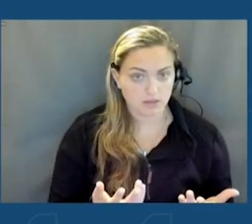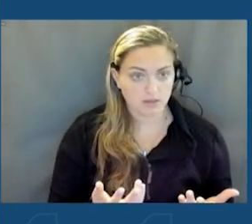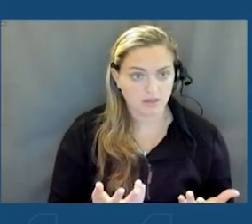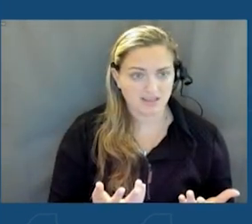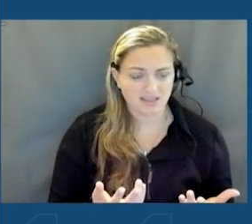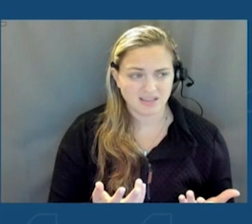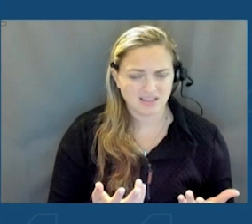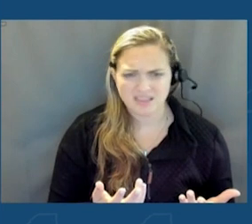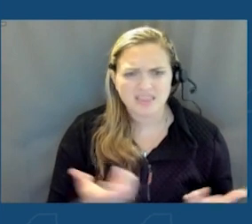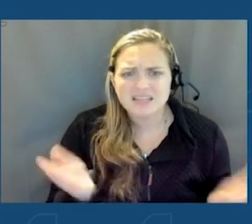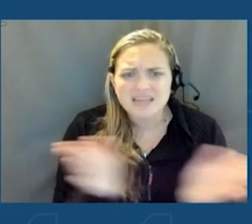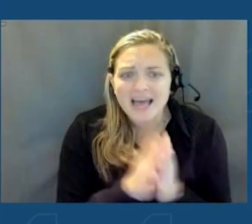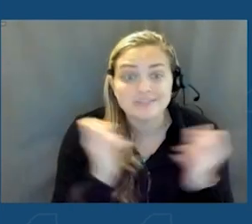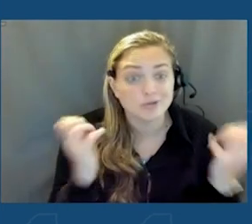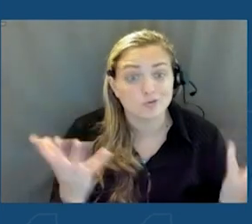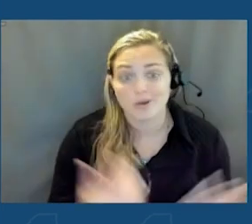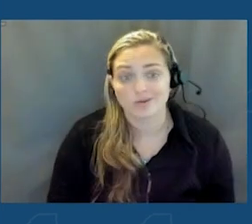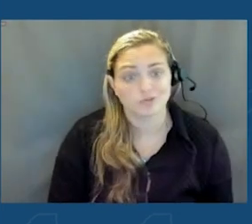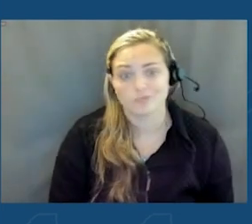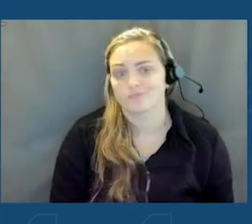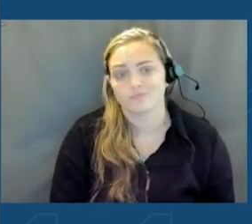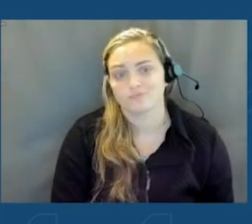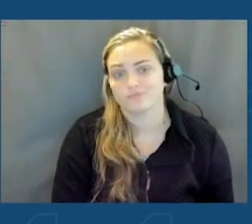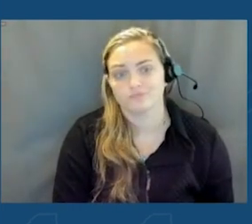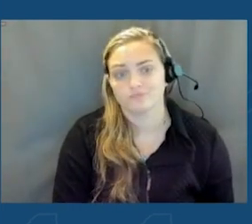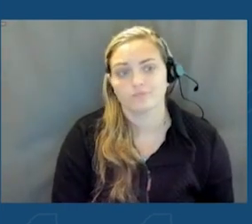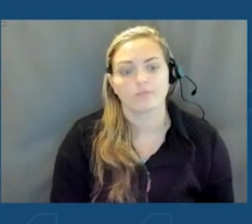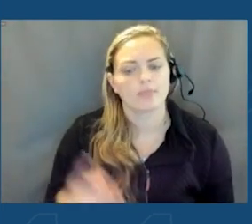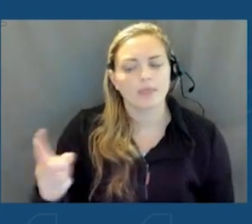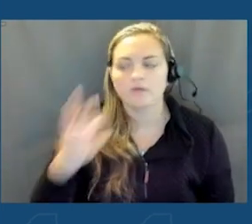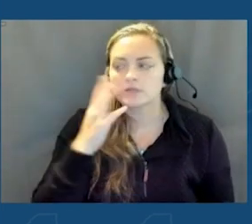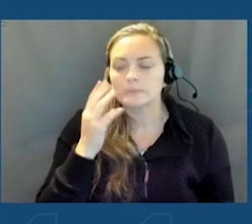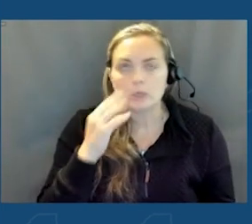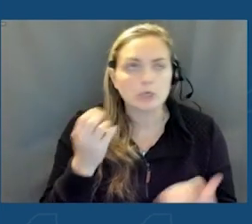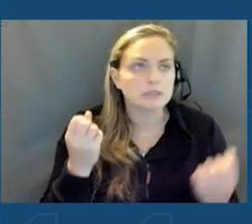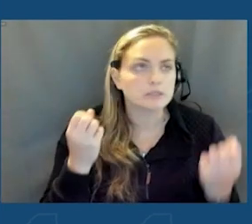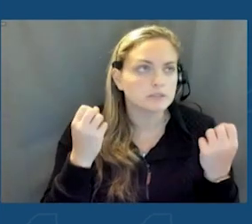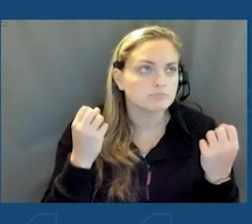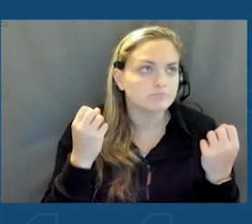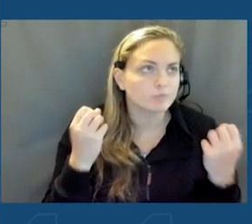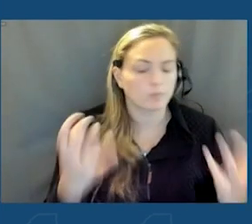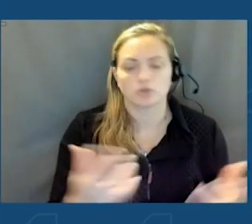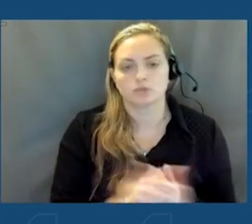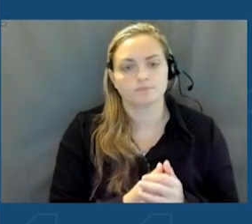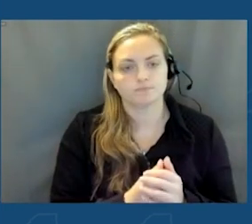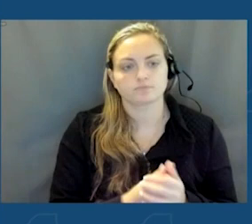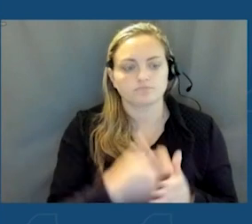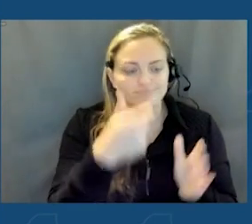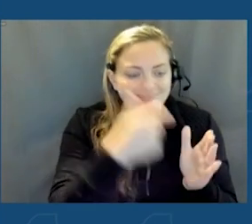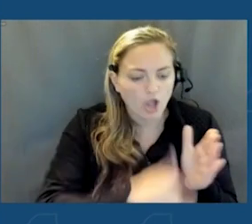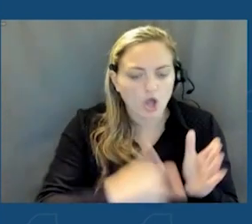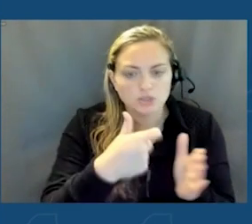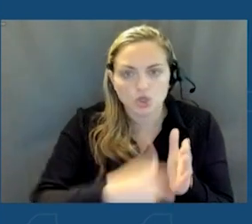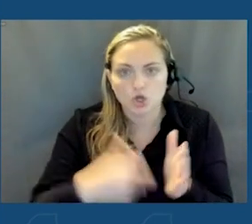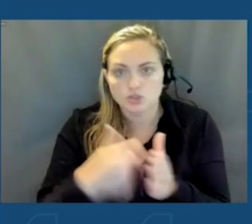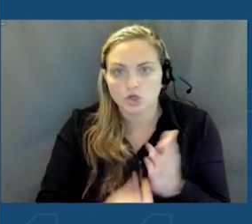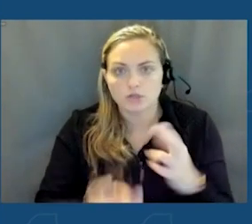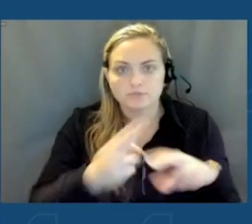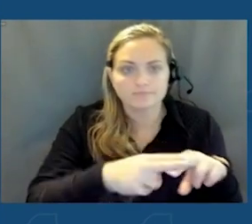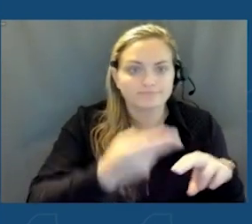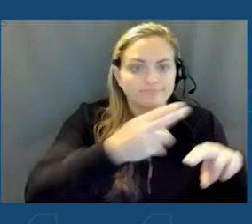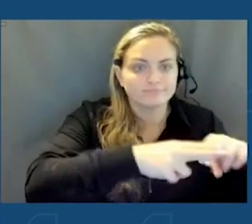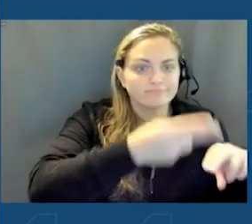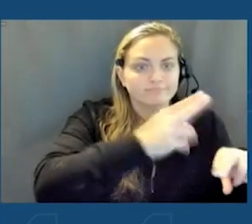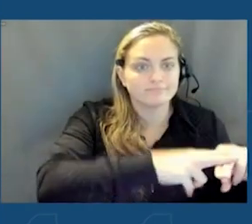That's asking too much of our families. They've been through enough. The cost of everything is going through the roof, as well